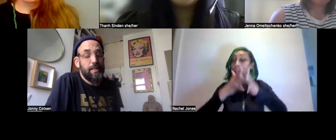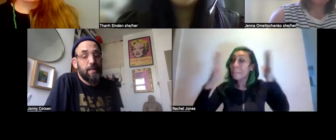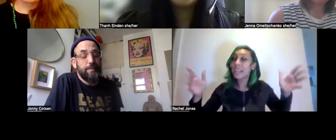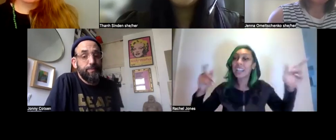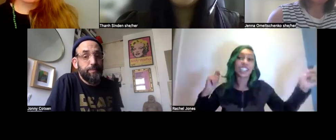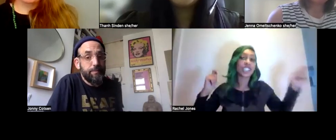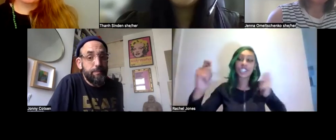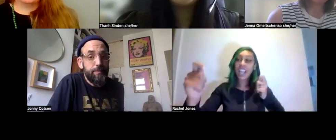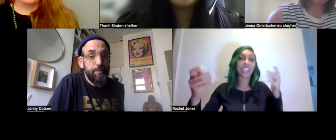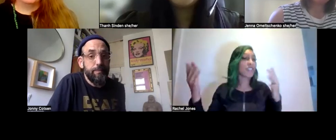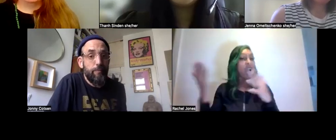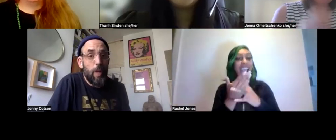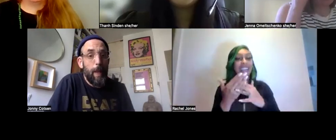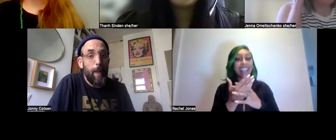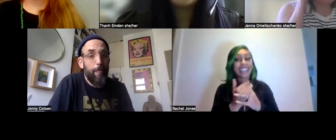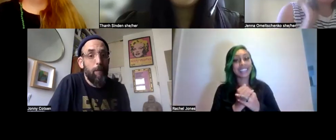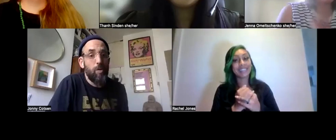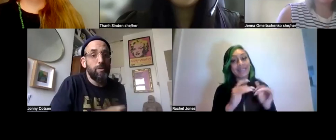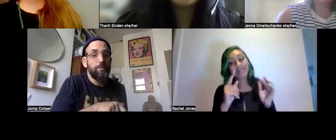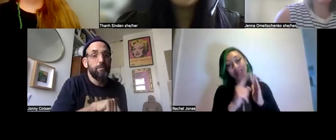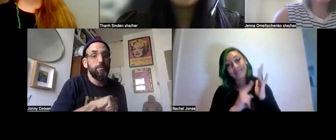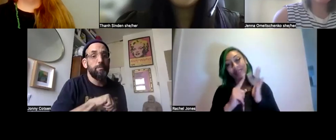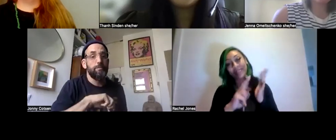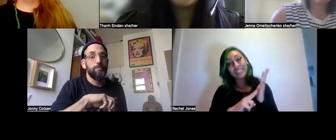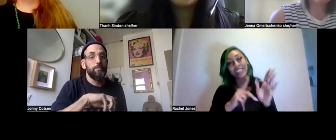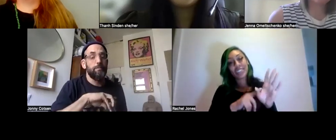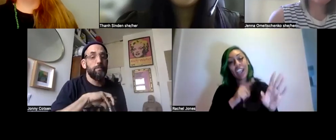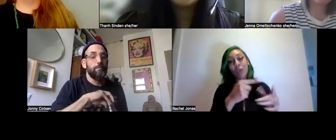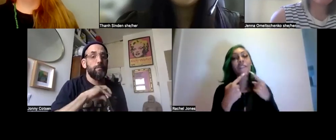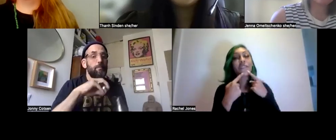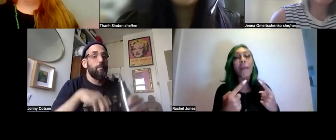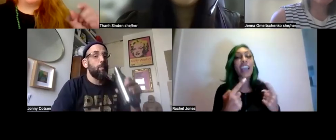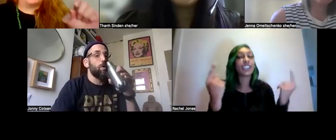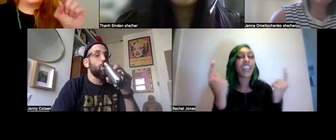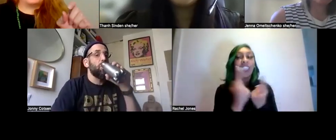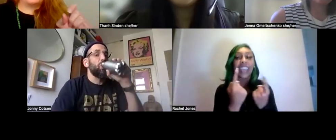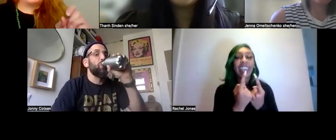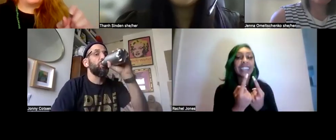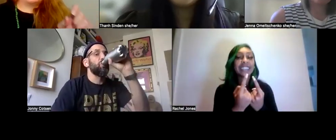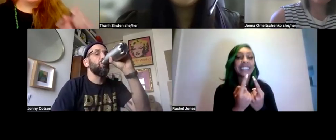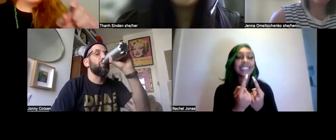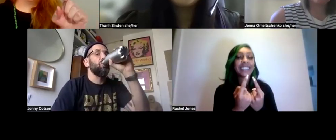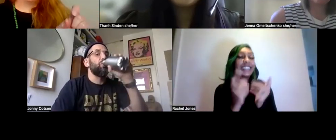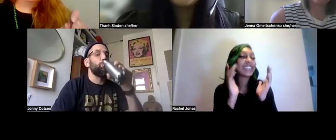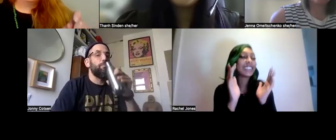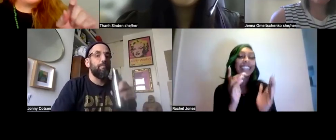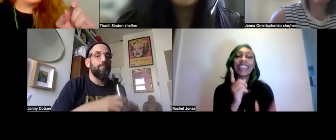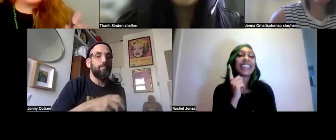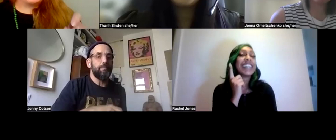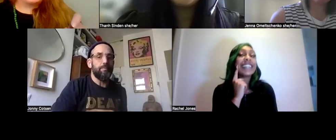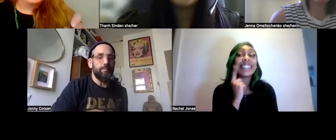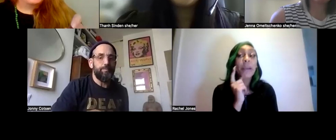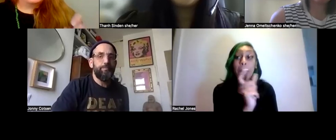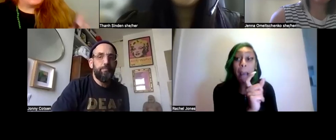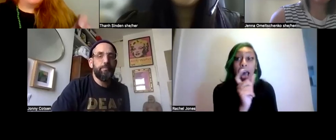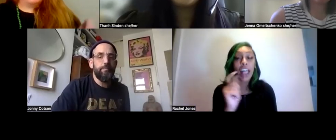comes to ACT. Jonny, I think you've mentioned things that it feels like, you know, such simple